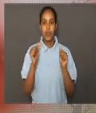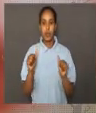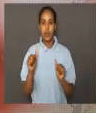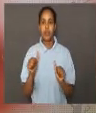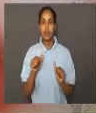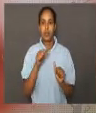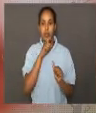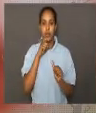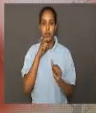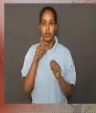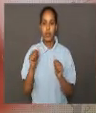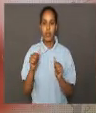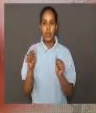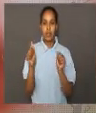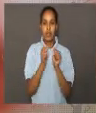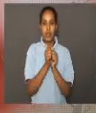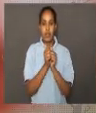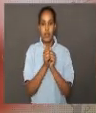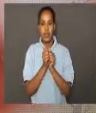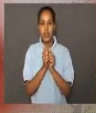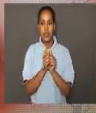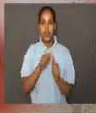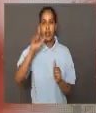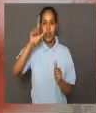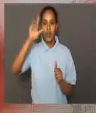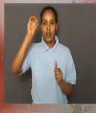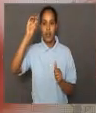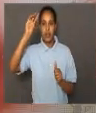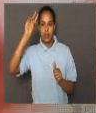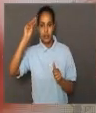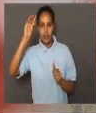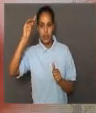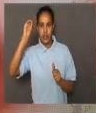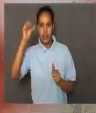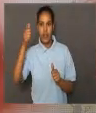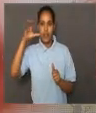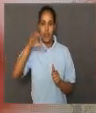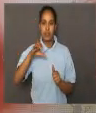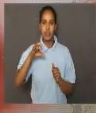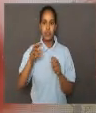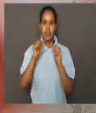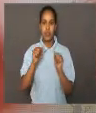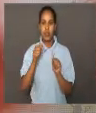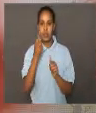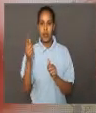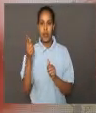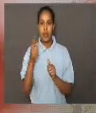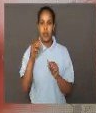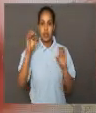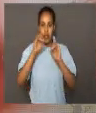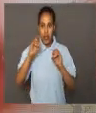Solids containing crystals held together by London forces can dissolve somewhat